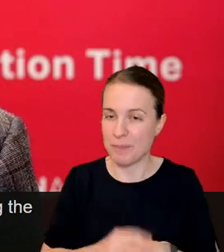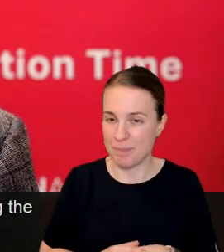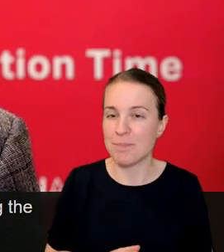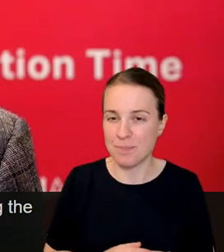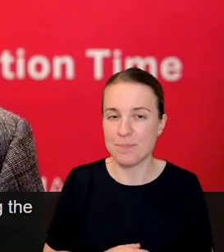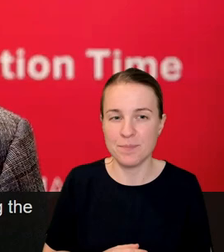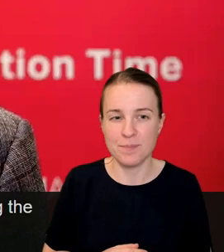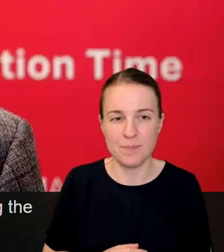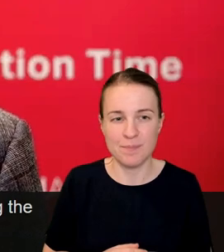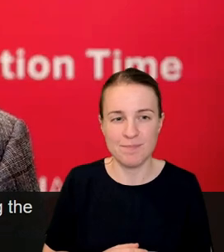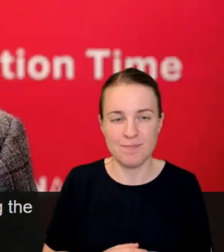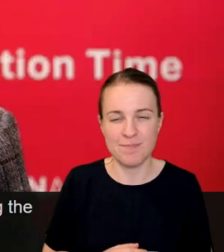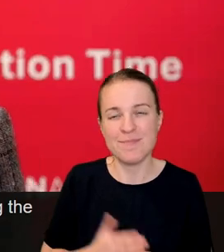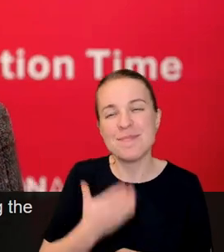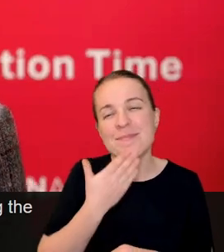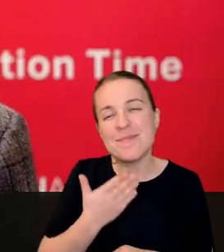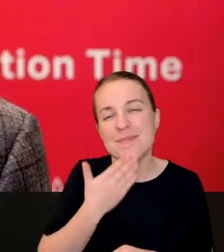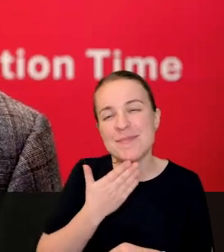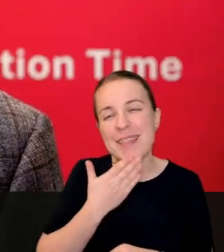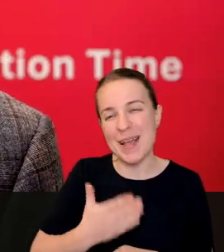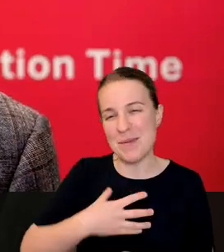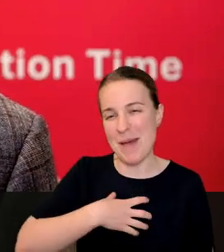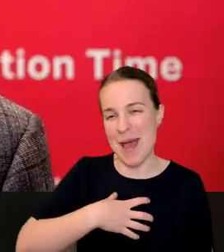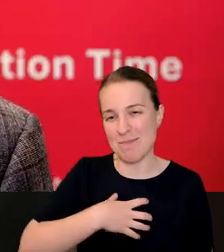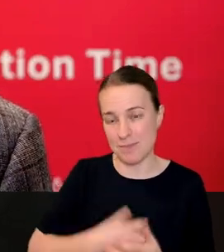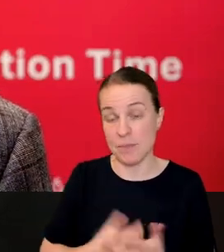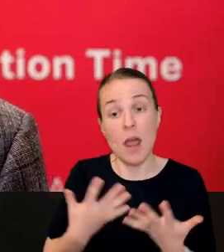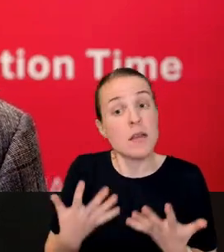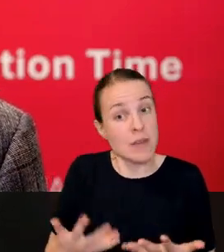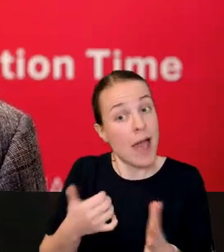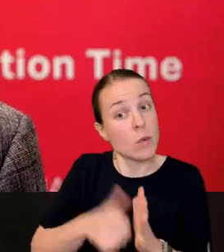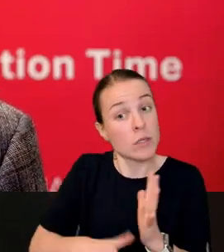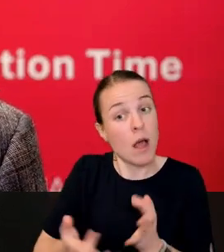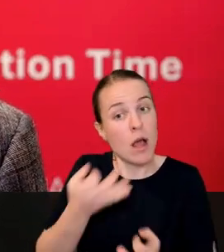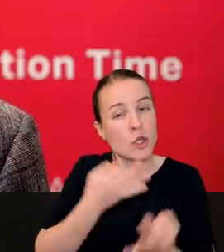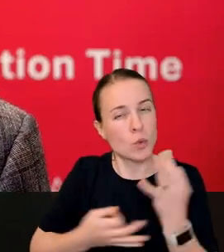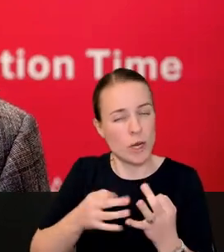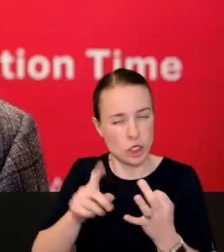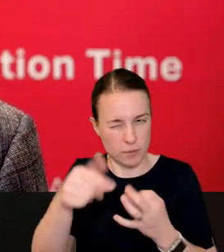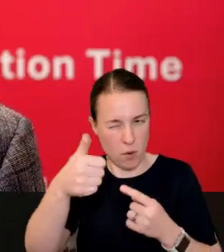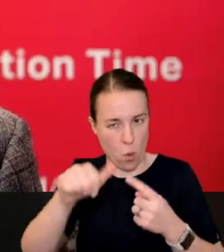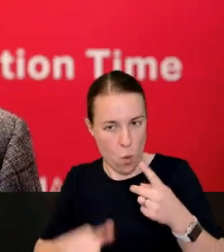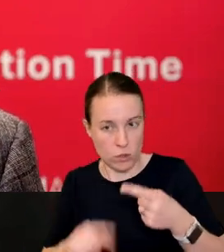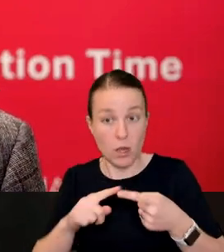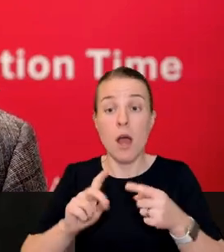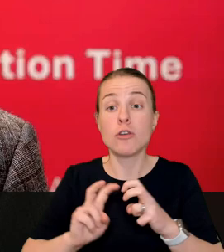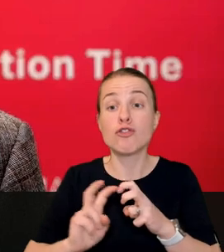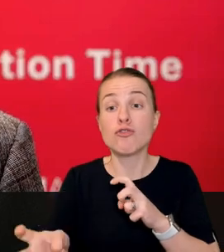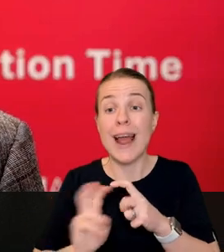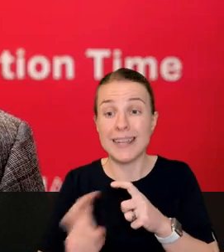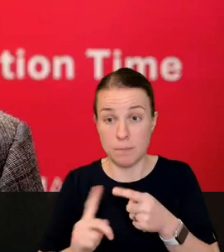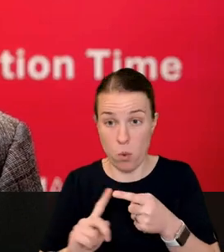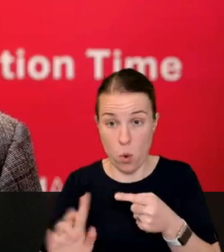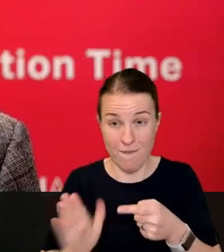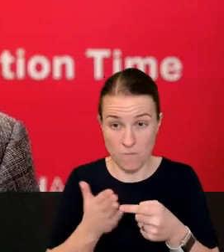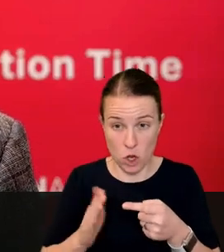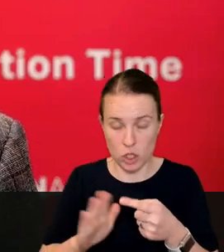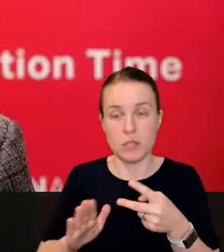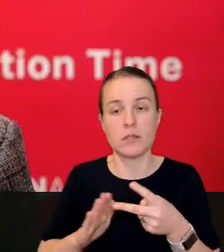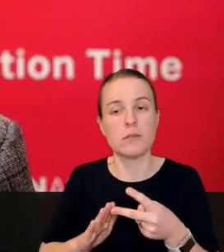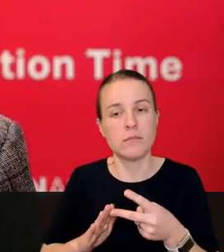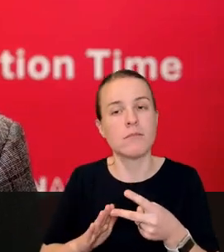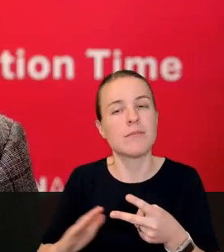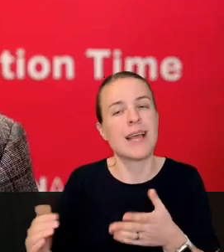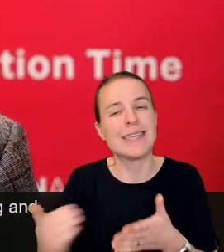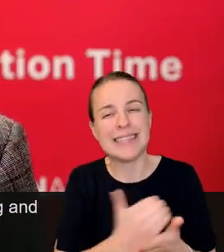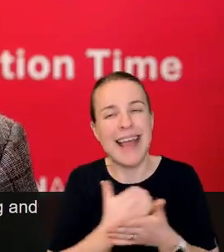Thank you, Mr. Mayor. We will now begin taking questions in the following order: transport, policing and safety,